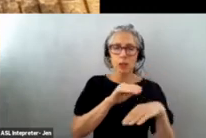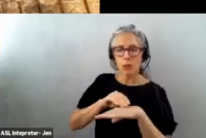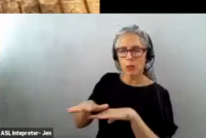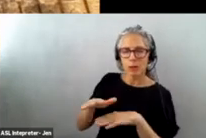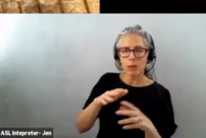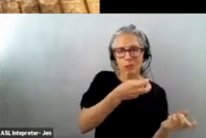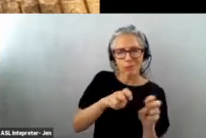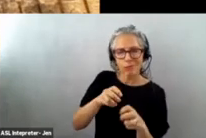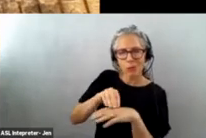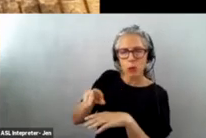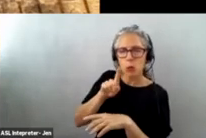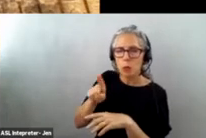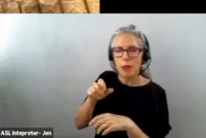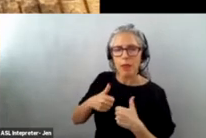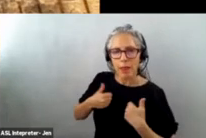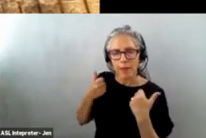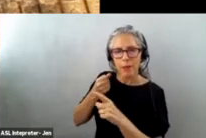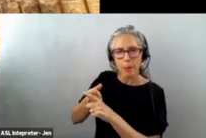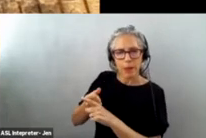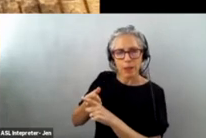real-life individual and community impacts.